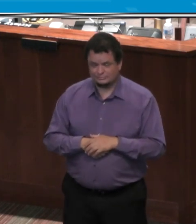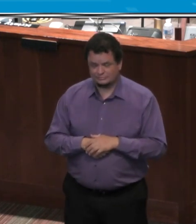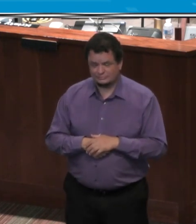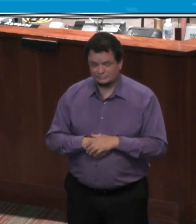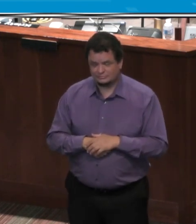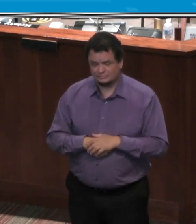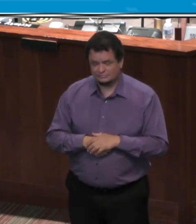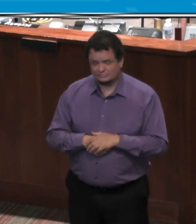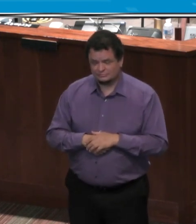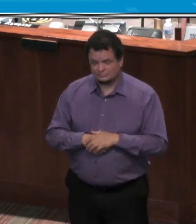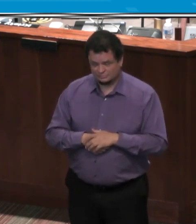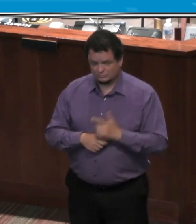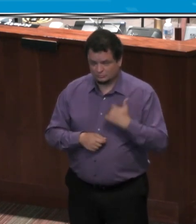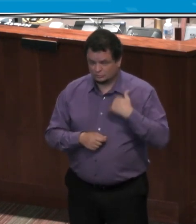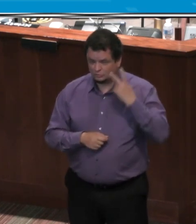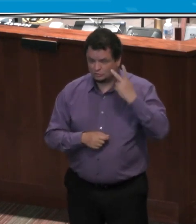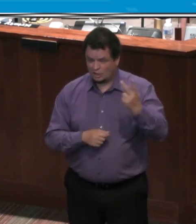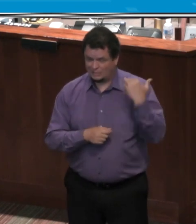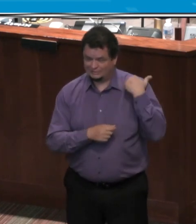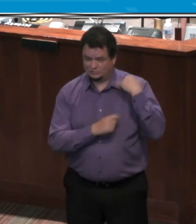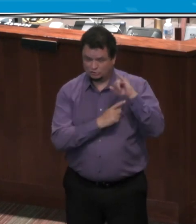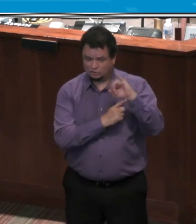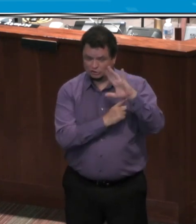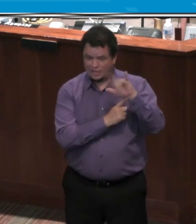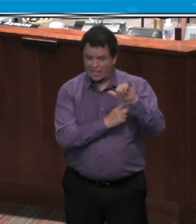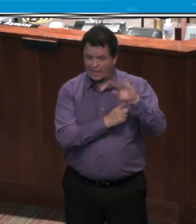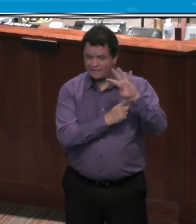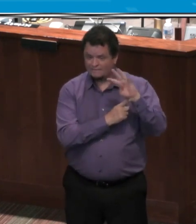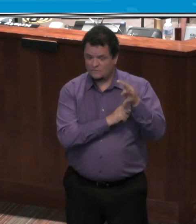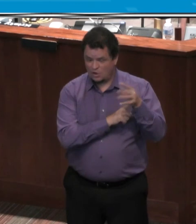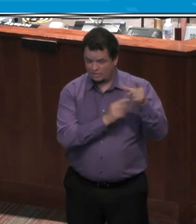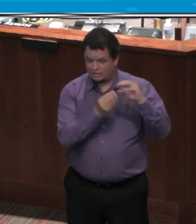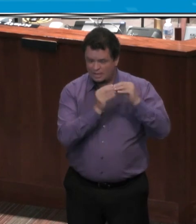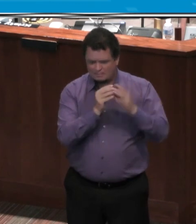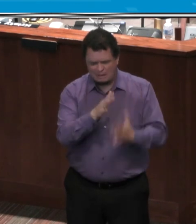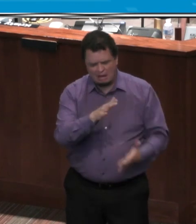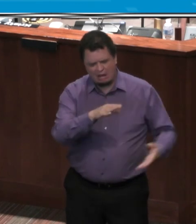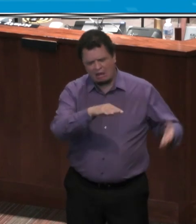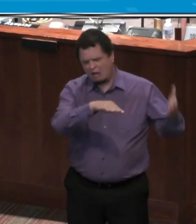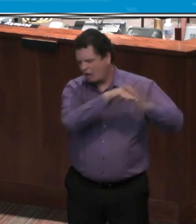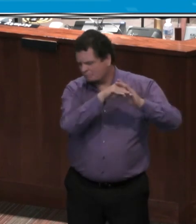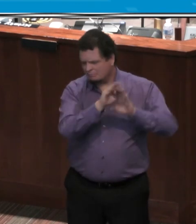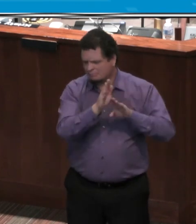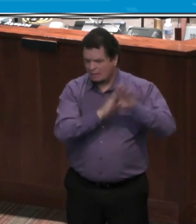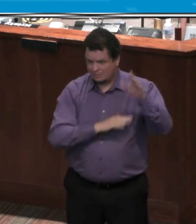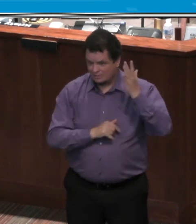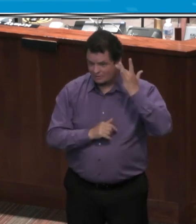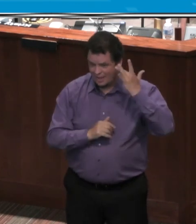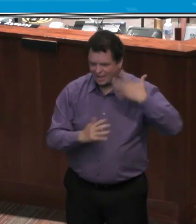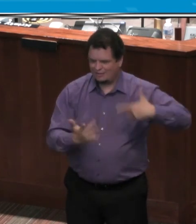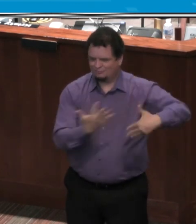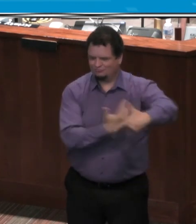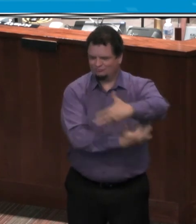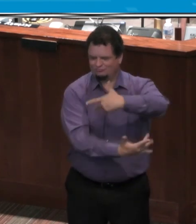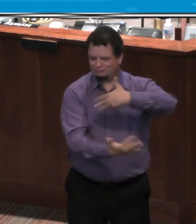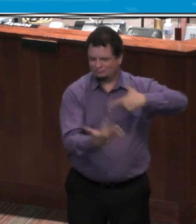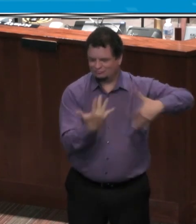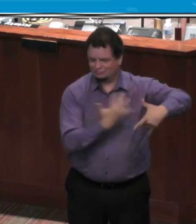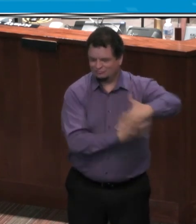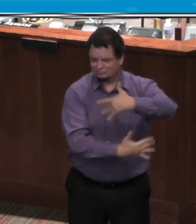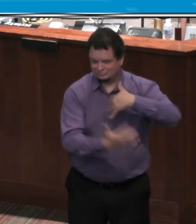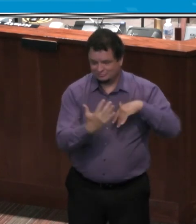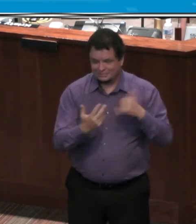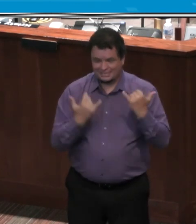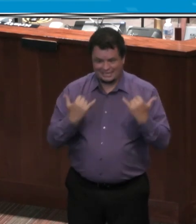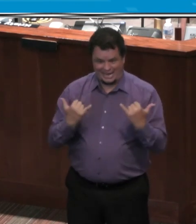some increased disease transmission activity, we've got Labor Day coming up. And so that's an area where we